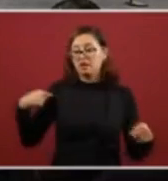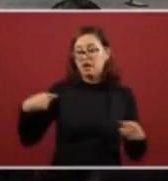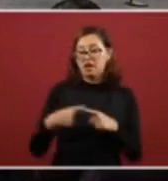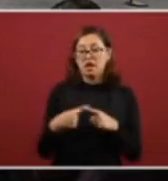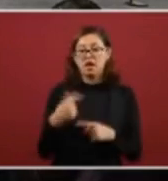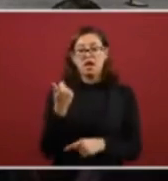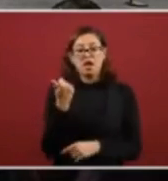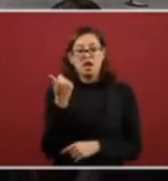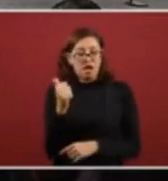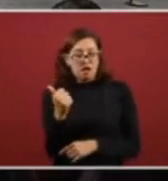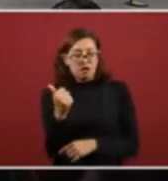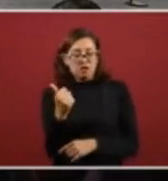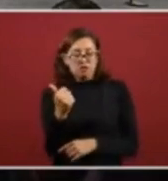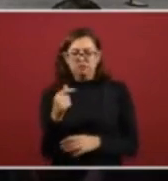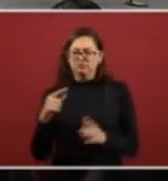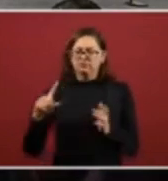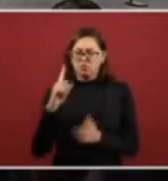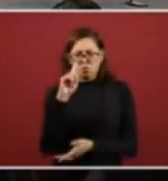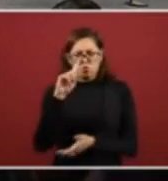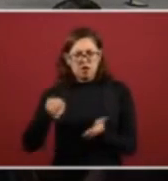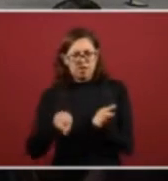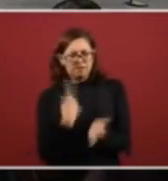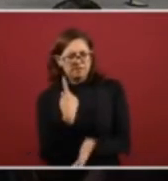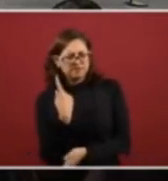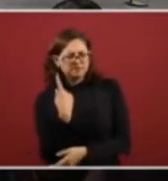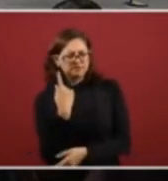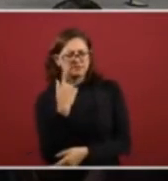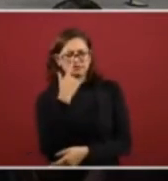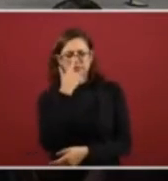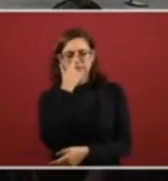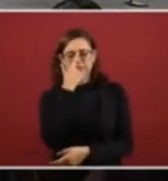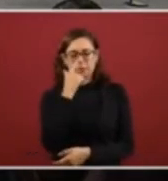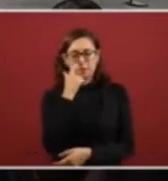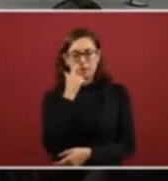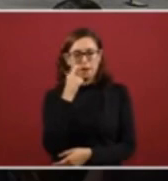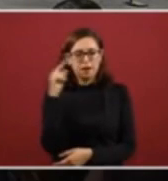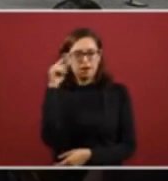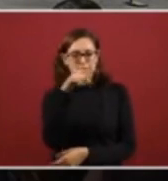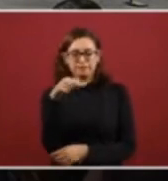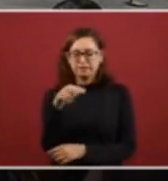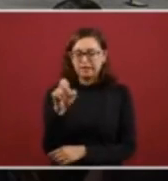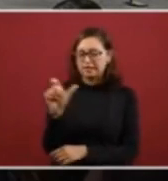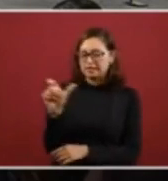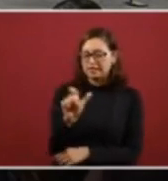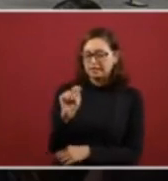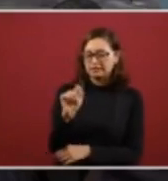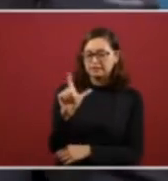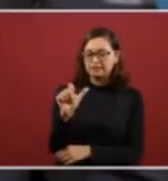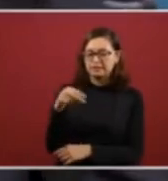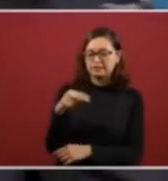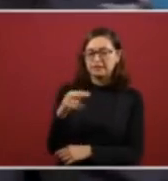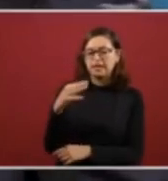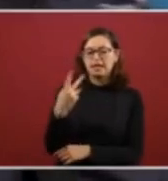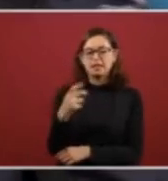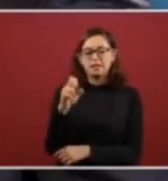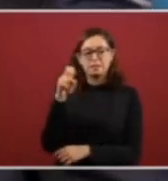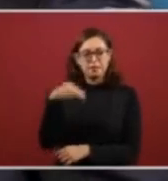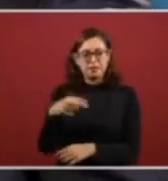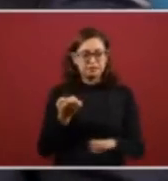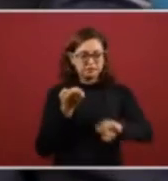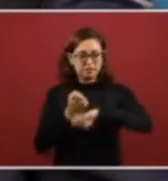month, in the month of August, we had a first complex episode in Ixtlalpan in the state